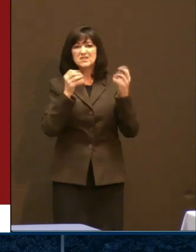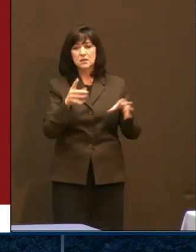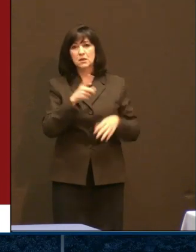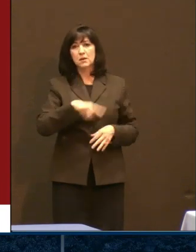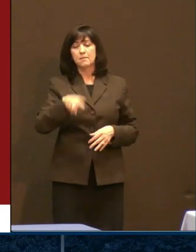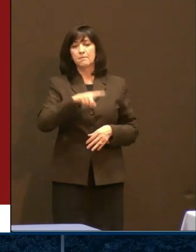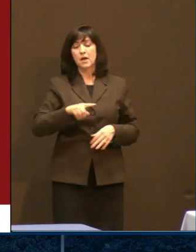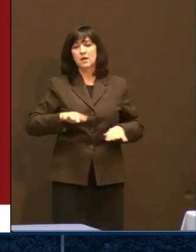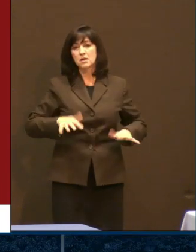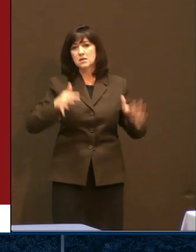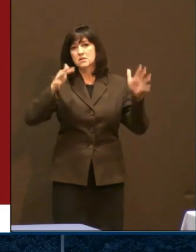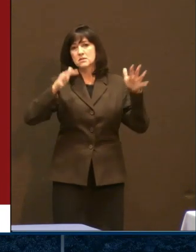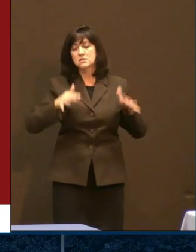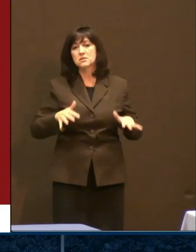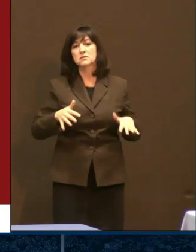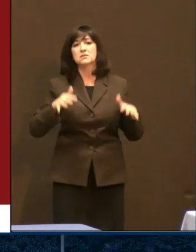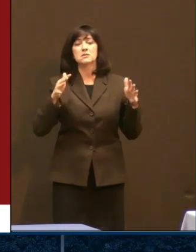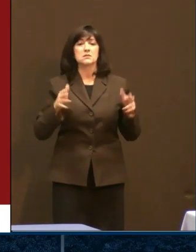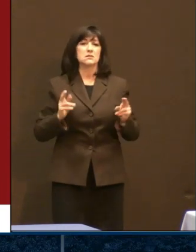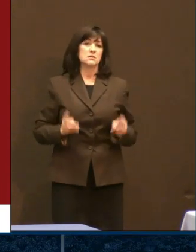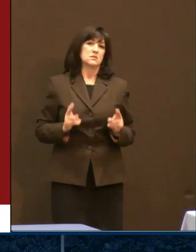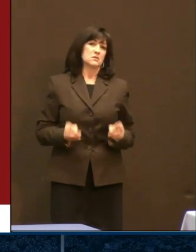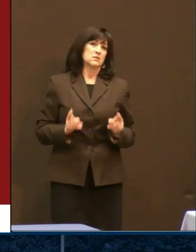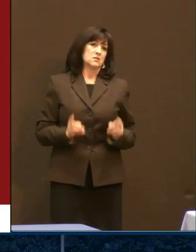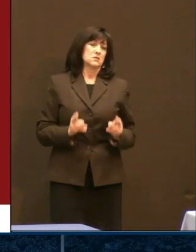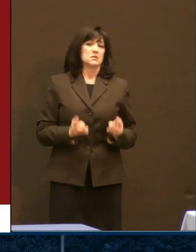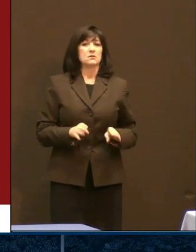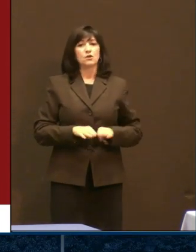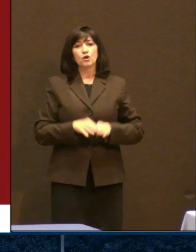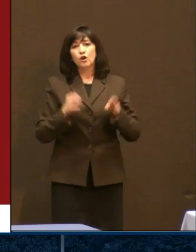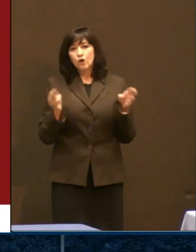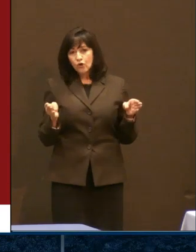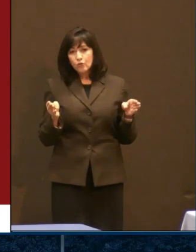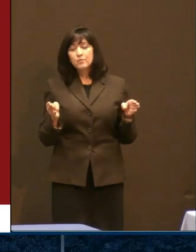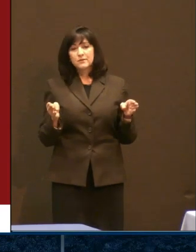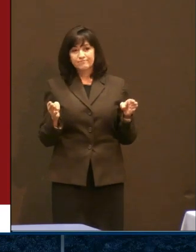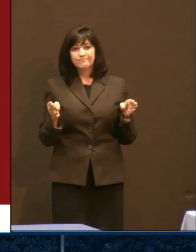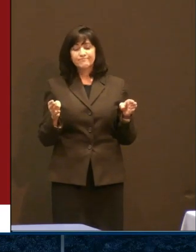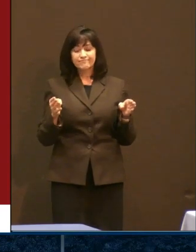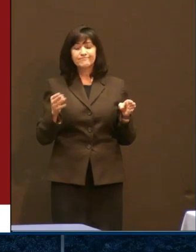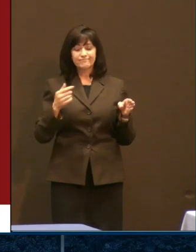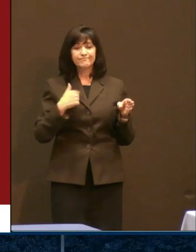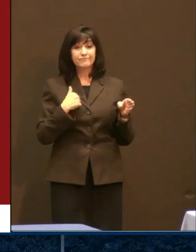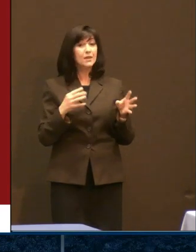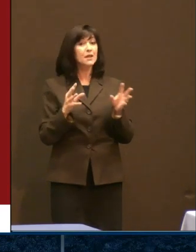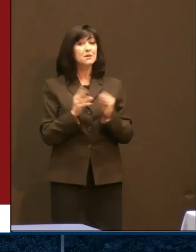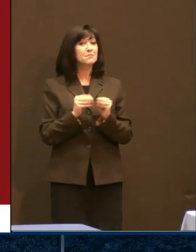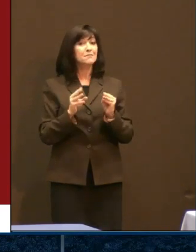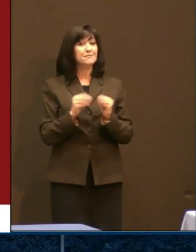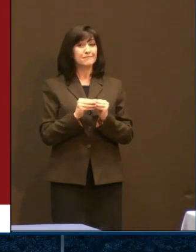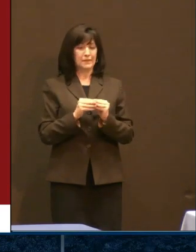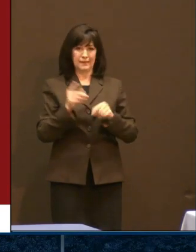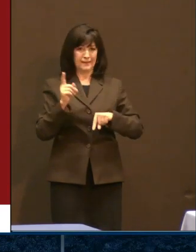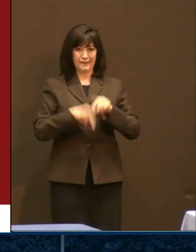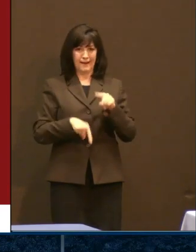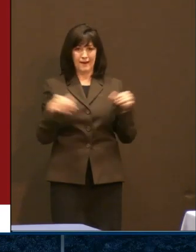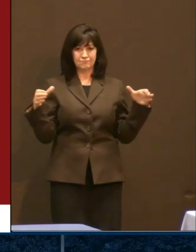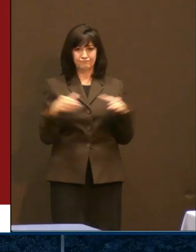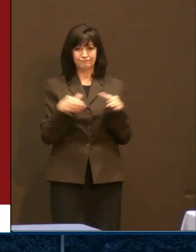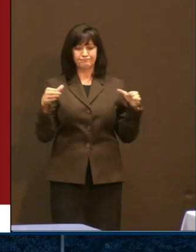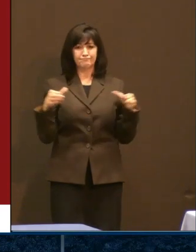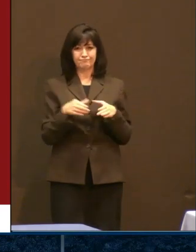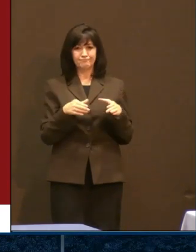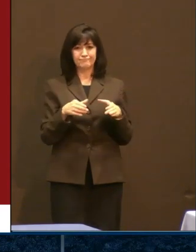week statewide Zoom calls by geographic area. We did Eastern Sussex County, Western Sussex